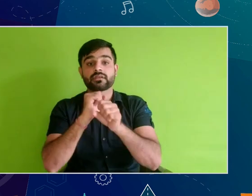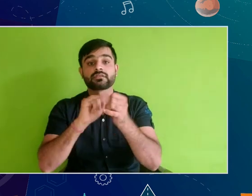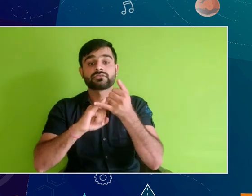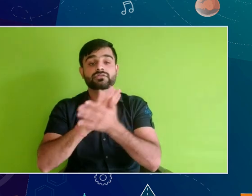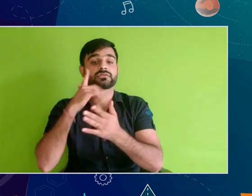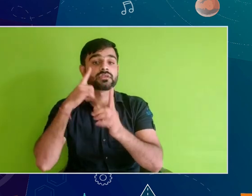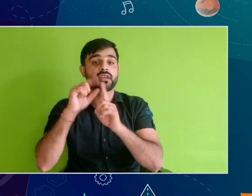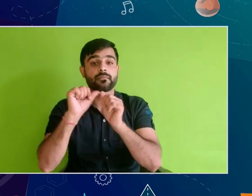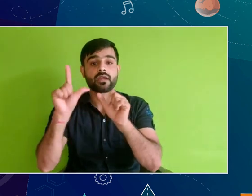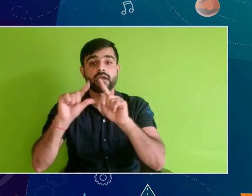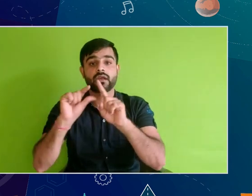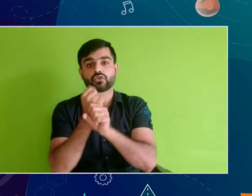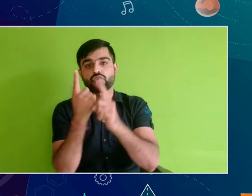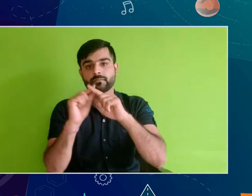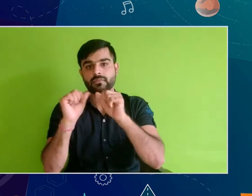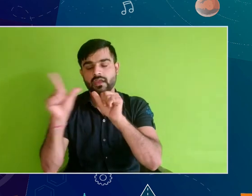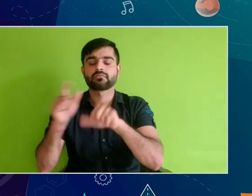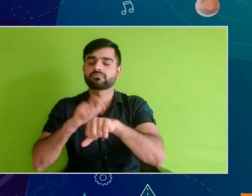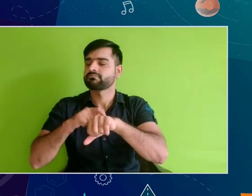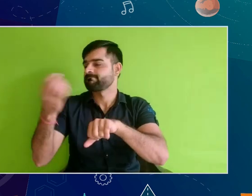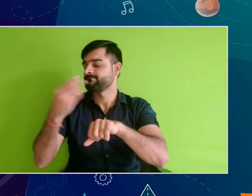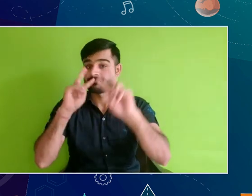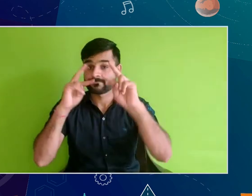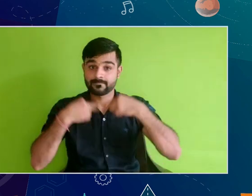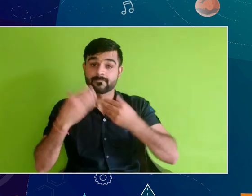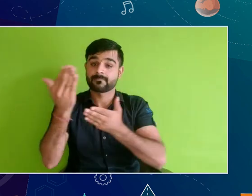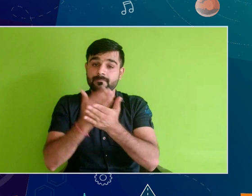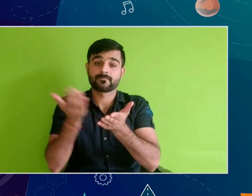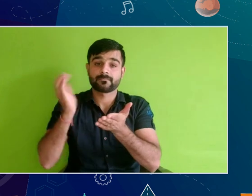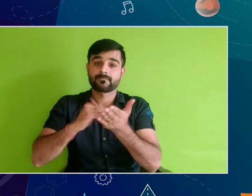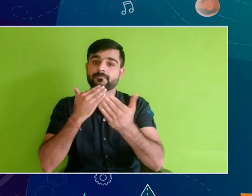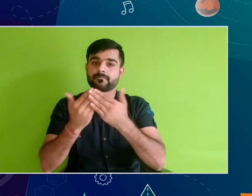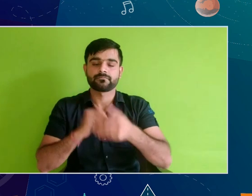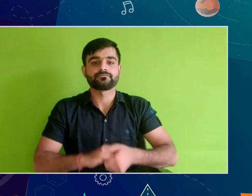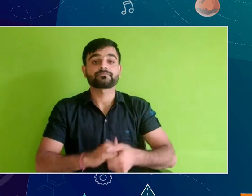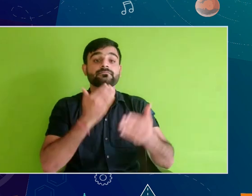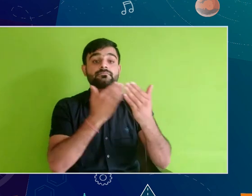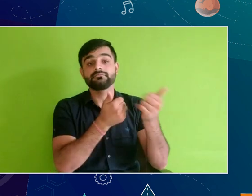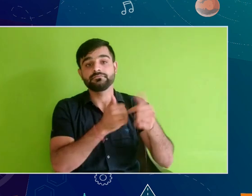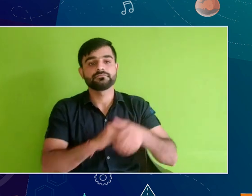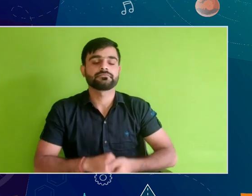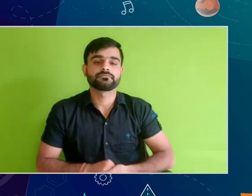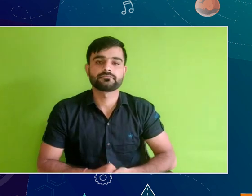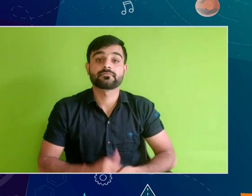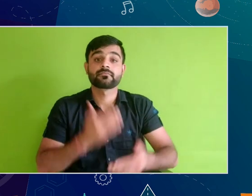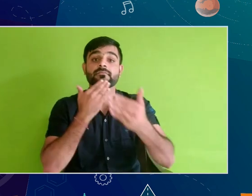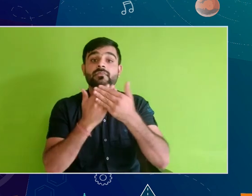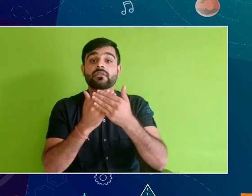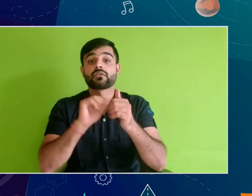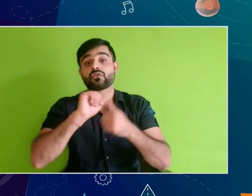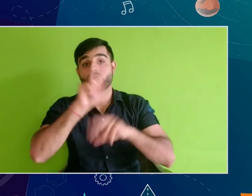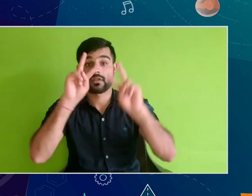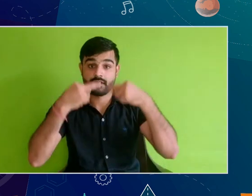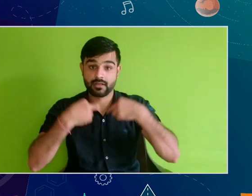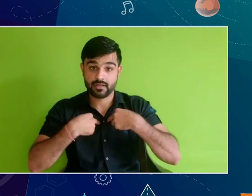you have given to our viewers. Thank you so much once again. Thank you so much, sir. And thank you so much, all the viewers. Keep watching